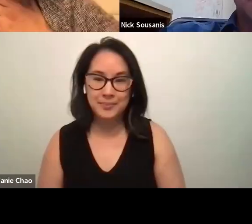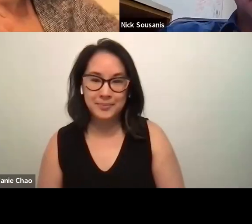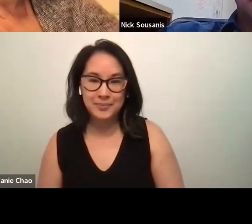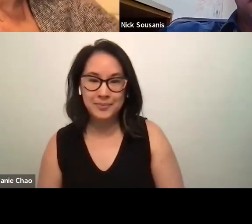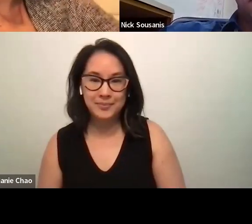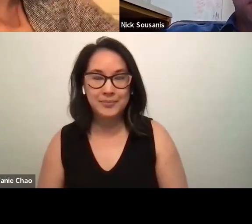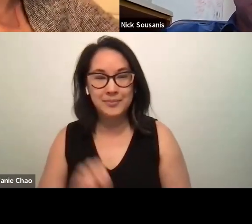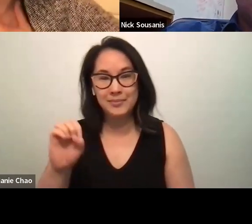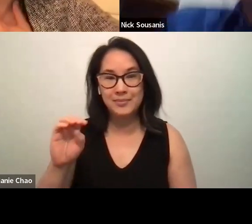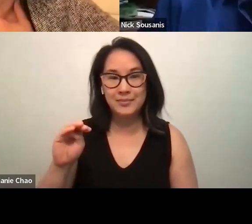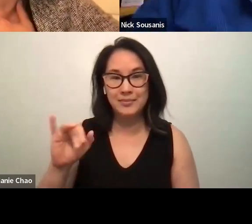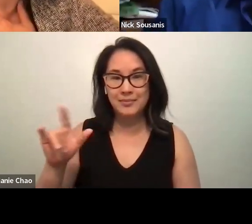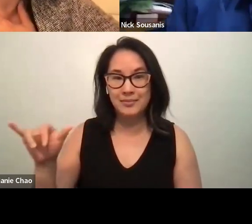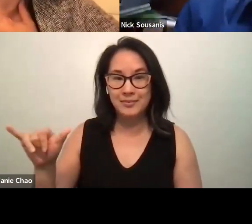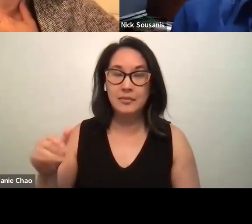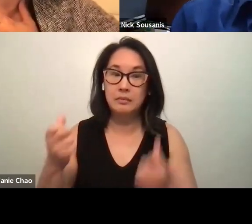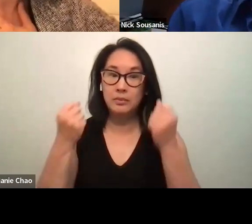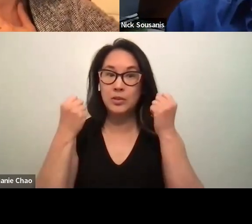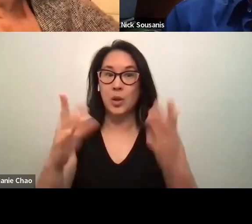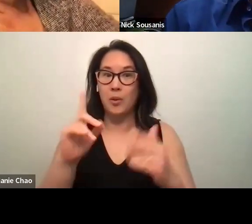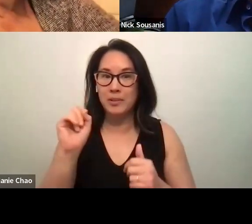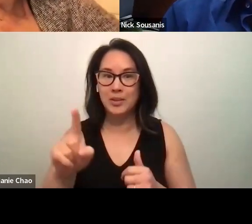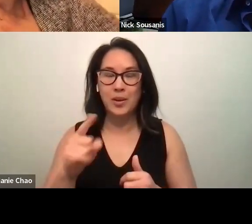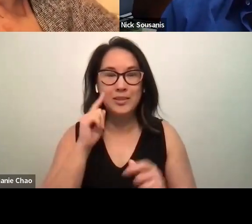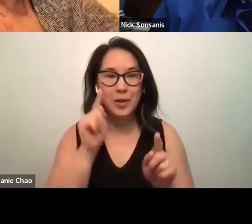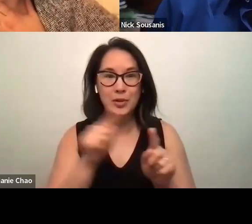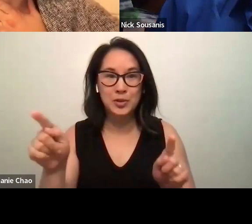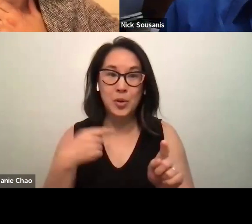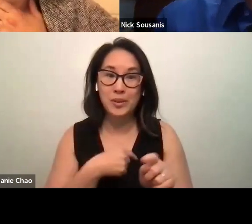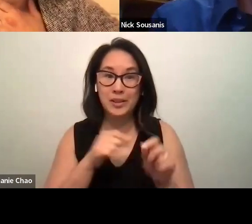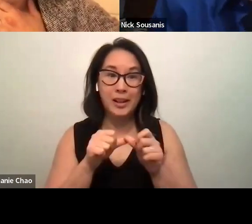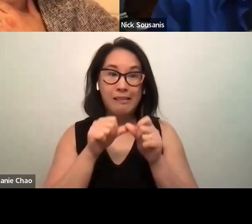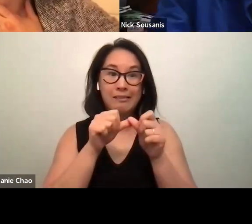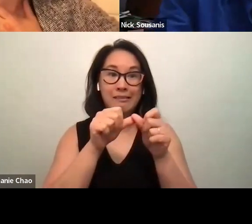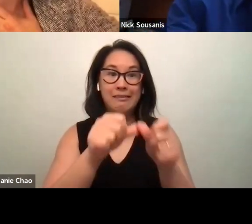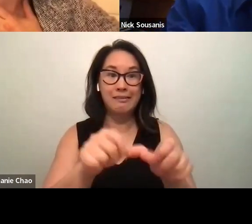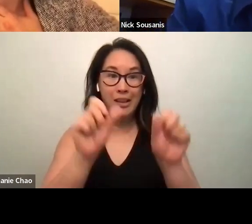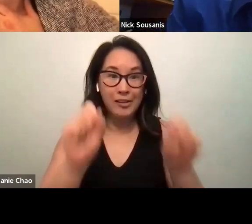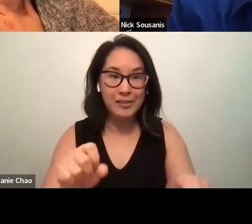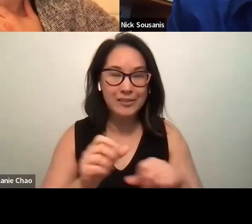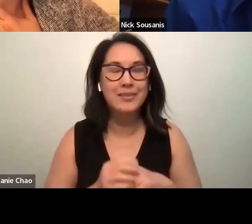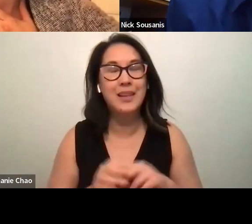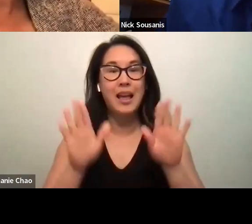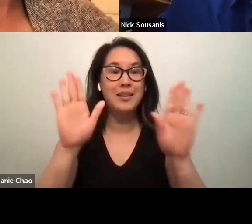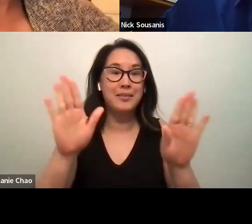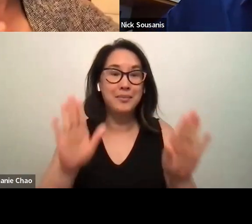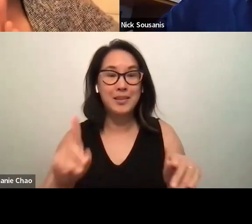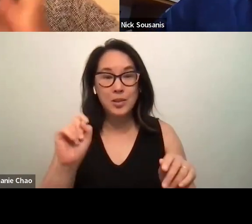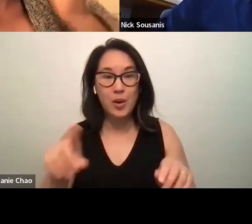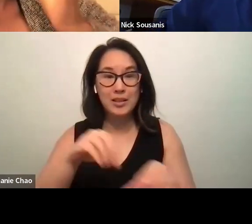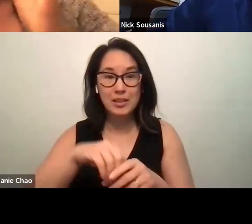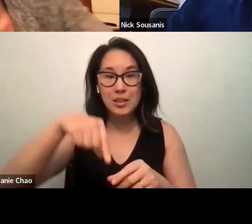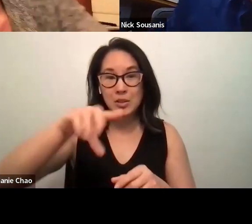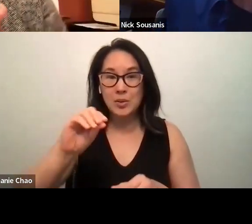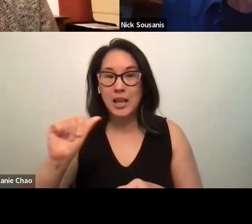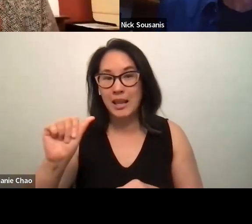Well, we had many questions for you that we could have kept going and going, and then amazing questions in the Q&A. So it's